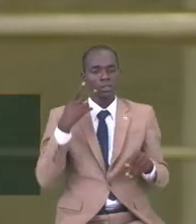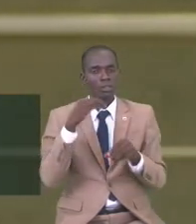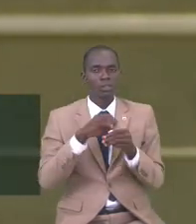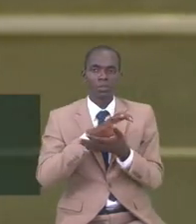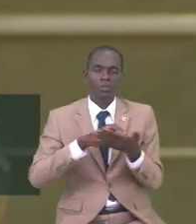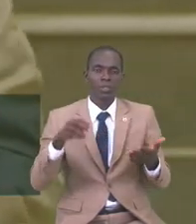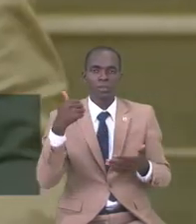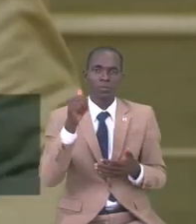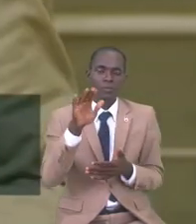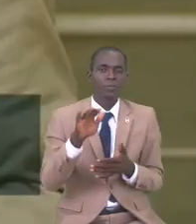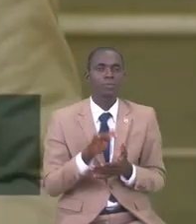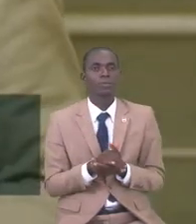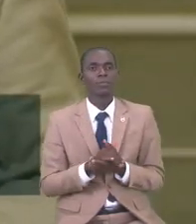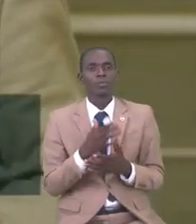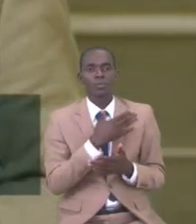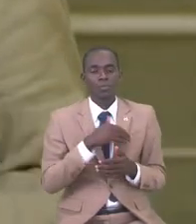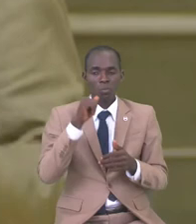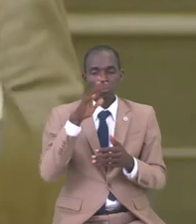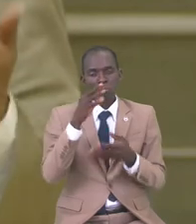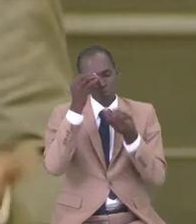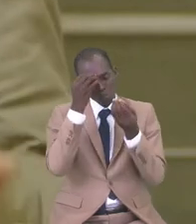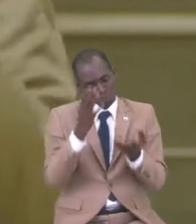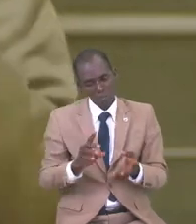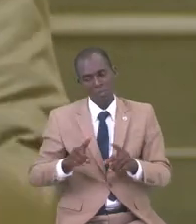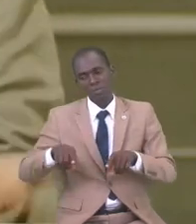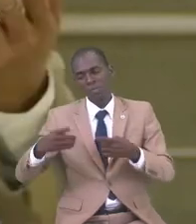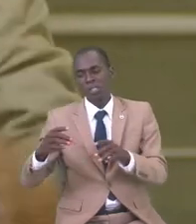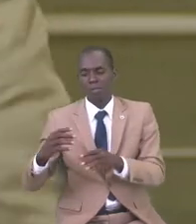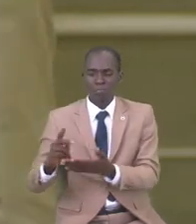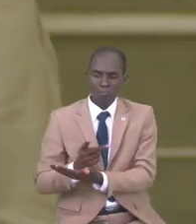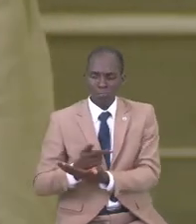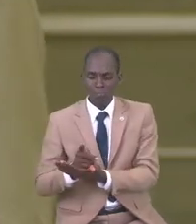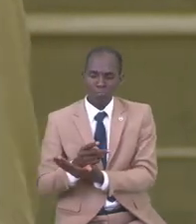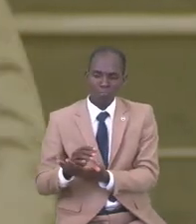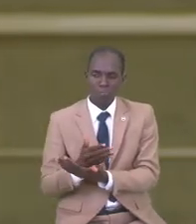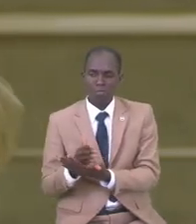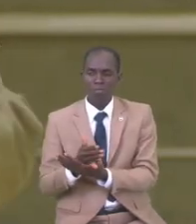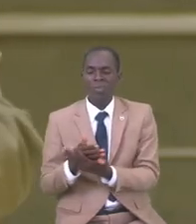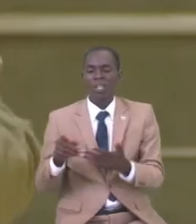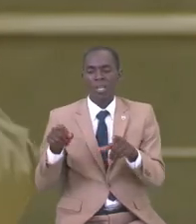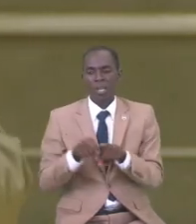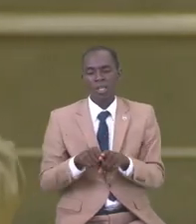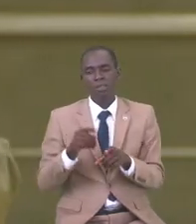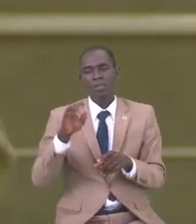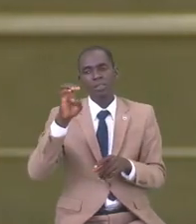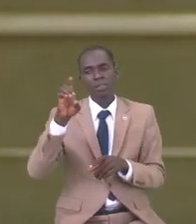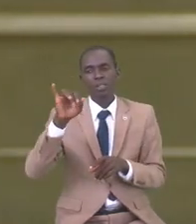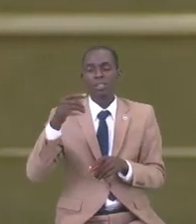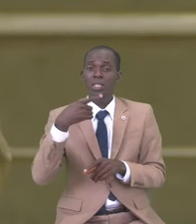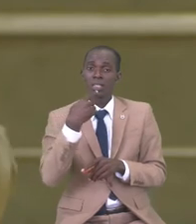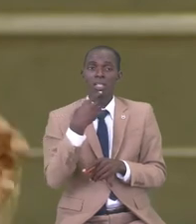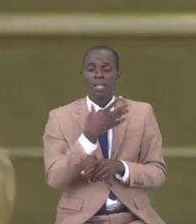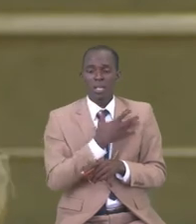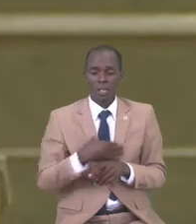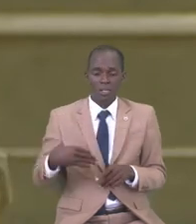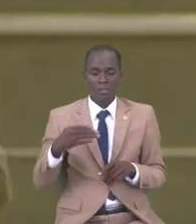verse 15, and she went, and she did according to the saying of Elijah. And she and he